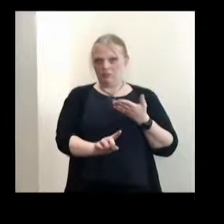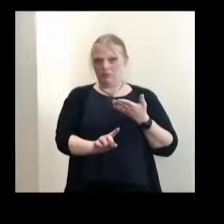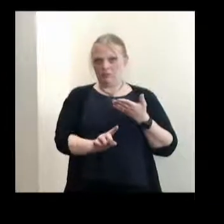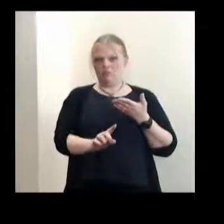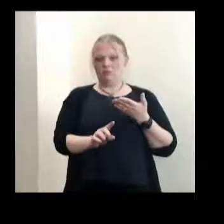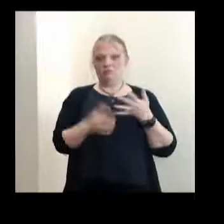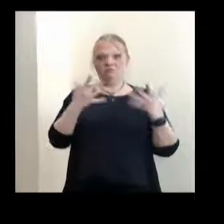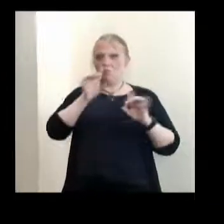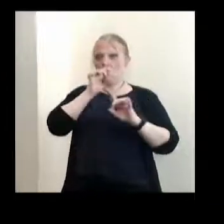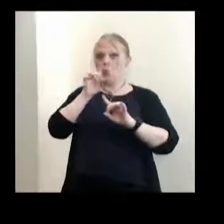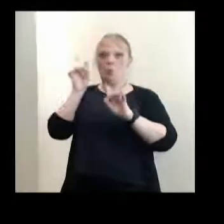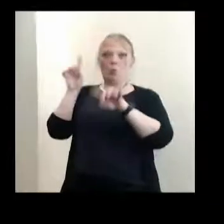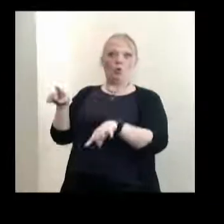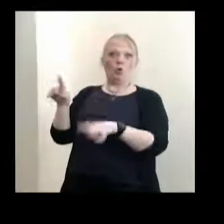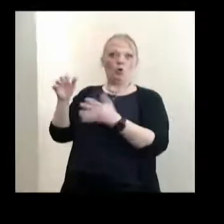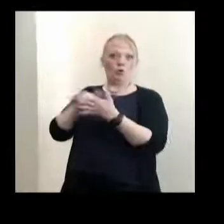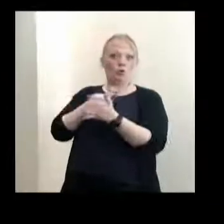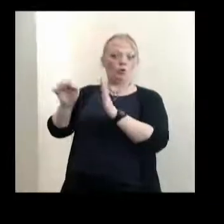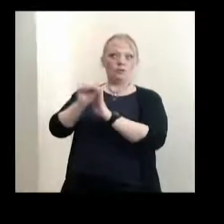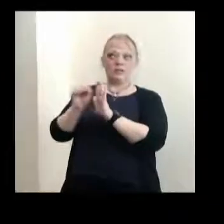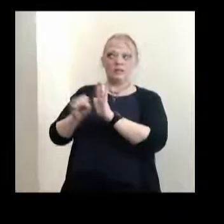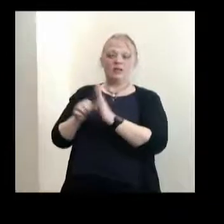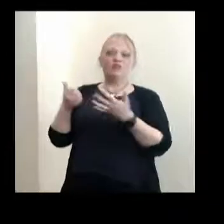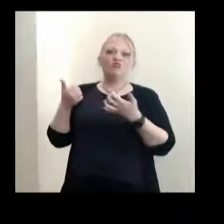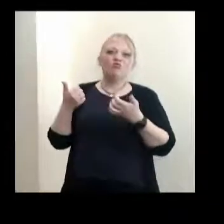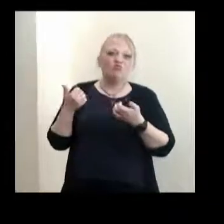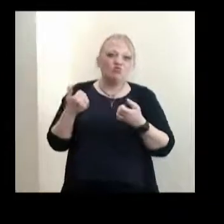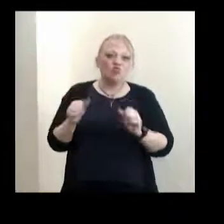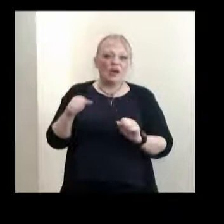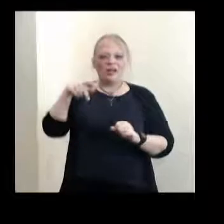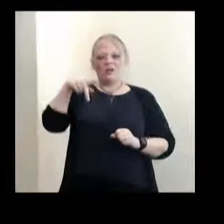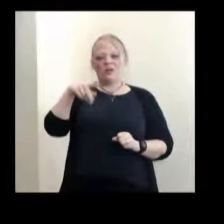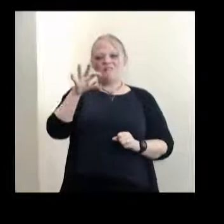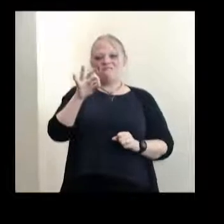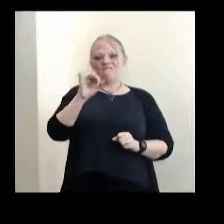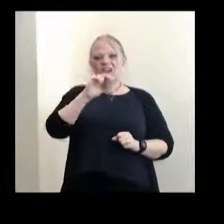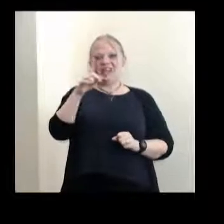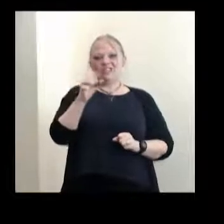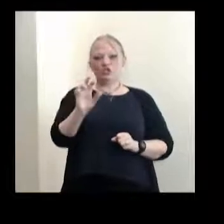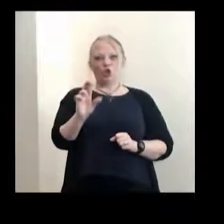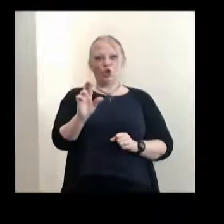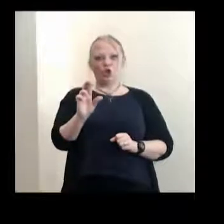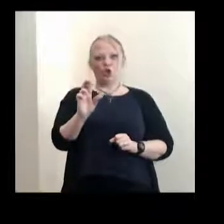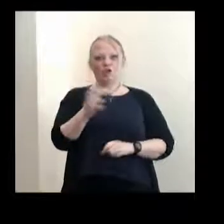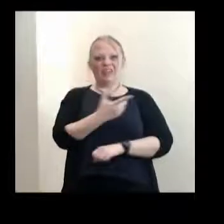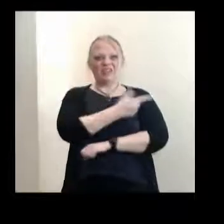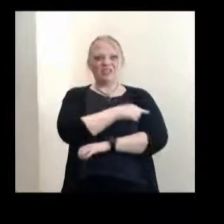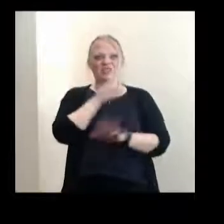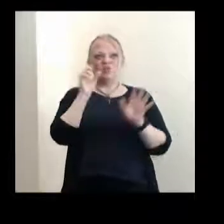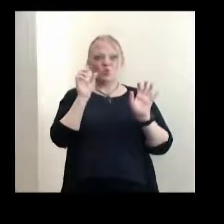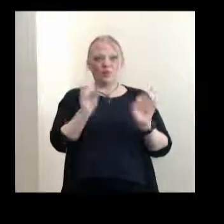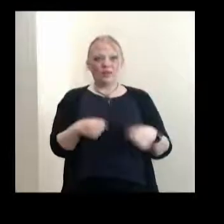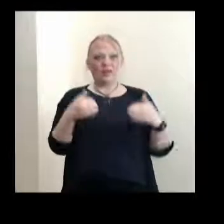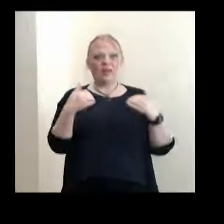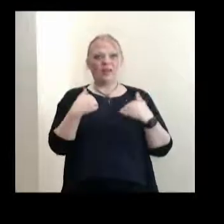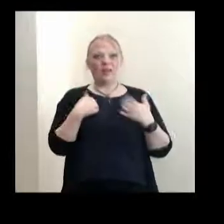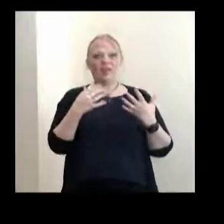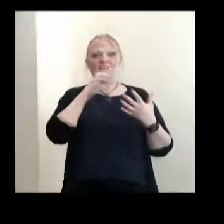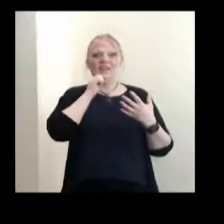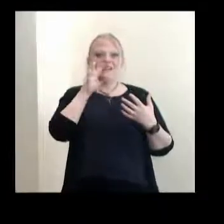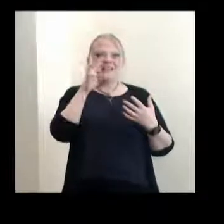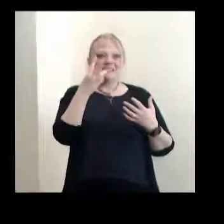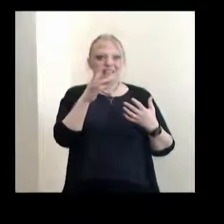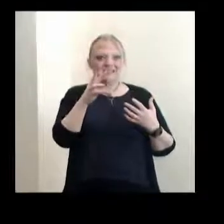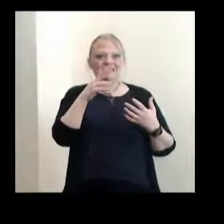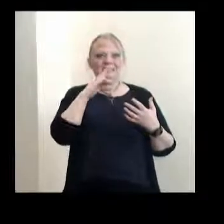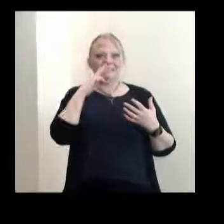our order to New York State. We're trying to get some Pfizer vaccines so we can open up the vaccine pods to 16 and 17-year-olds,